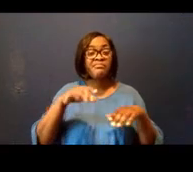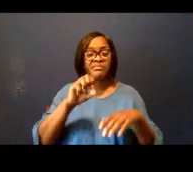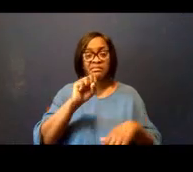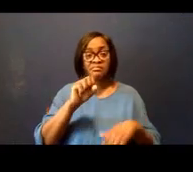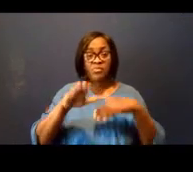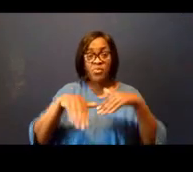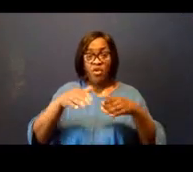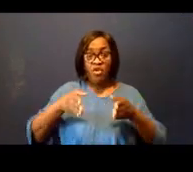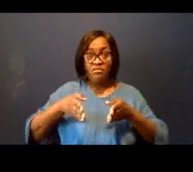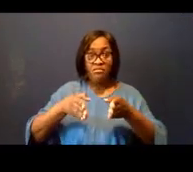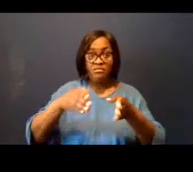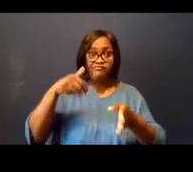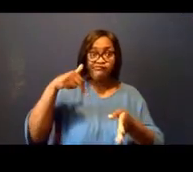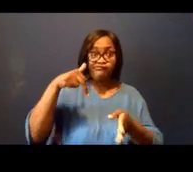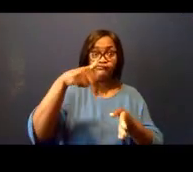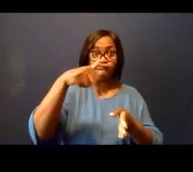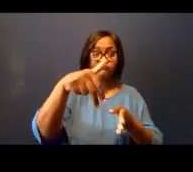mentally